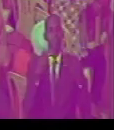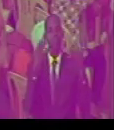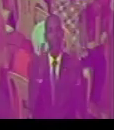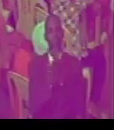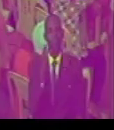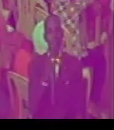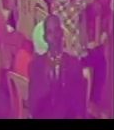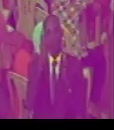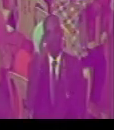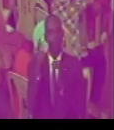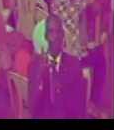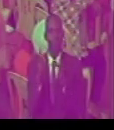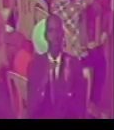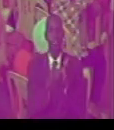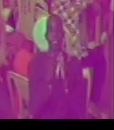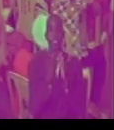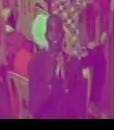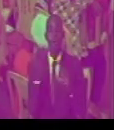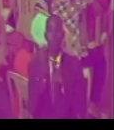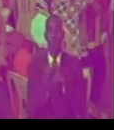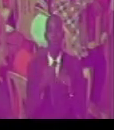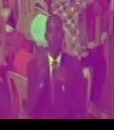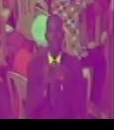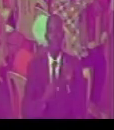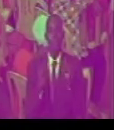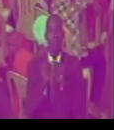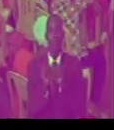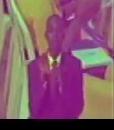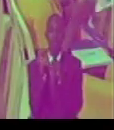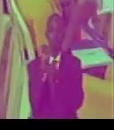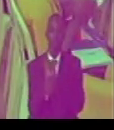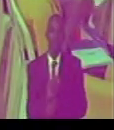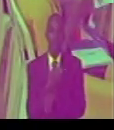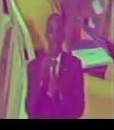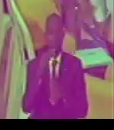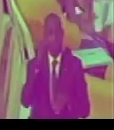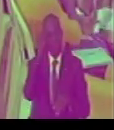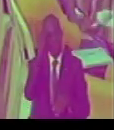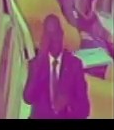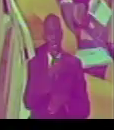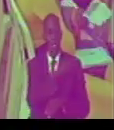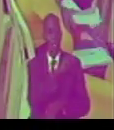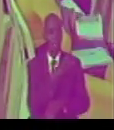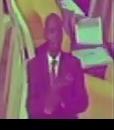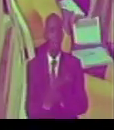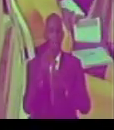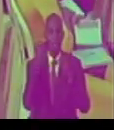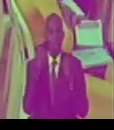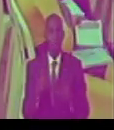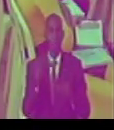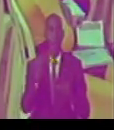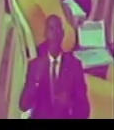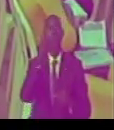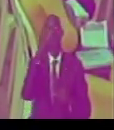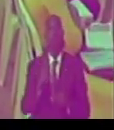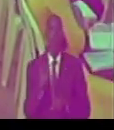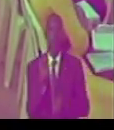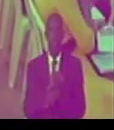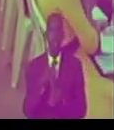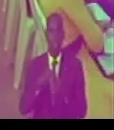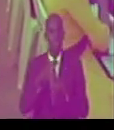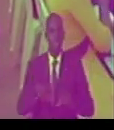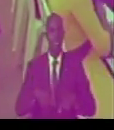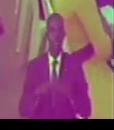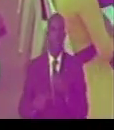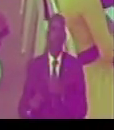Hallelujah. Put your hands together for Jesus. Deliverance from every bondage of the devil. Hypertension gone. And the